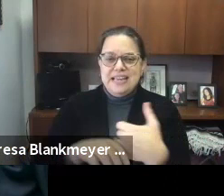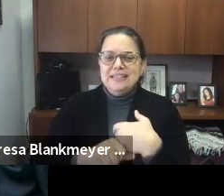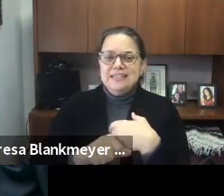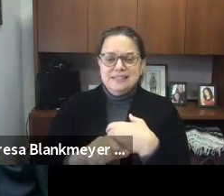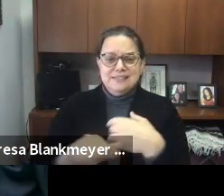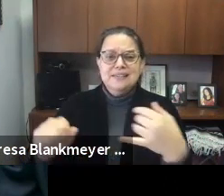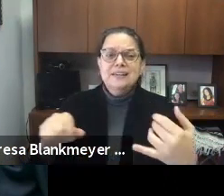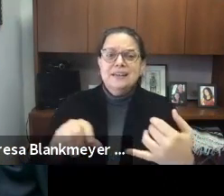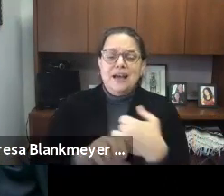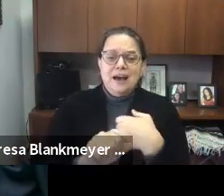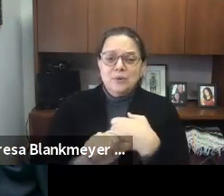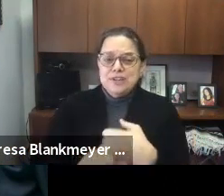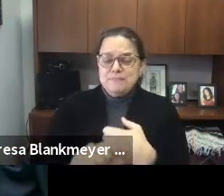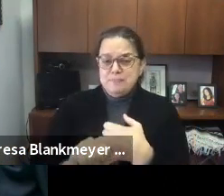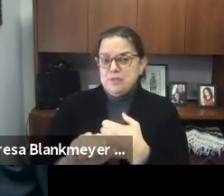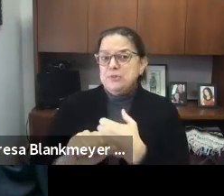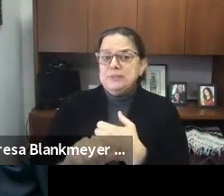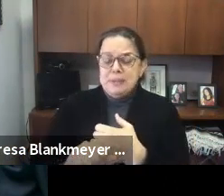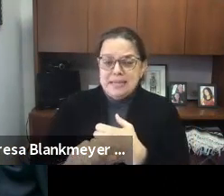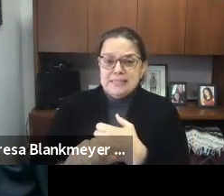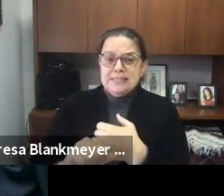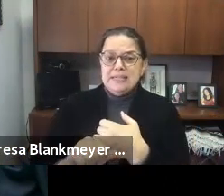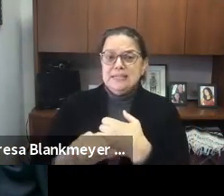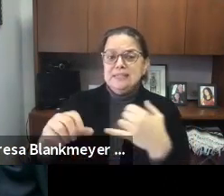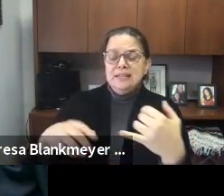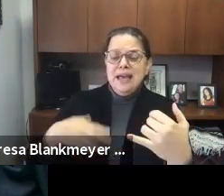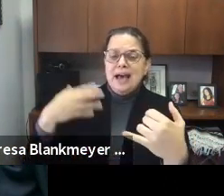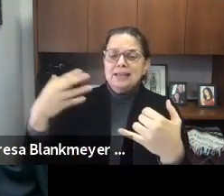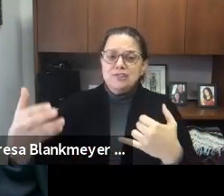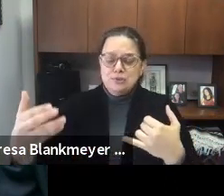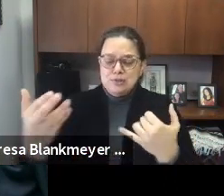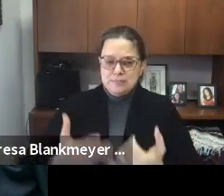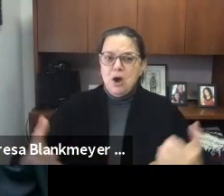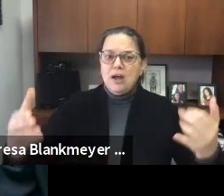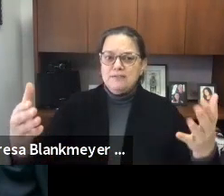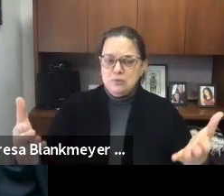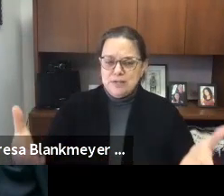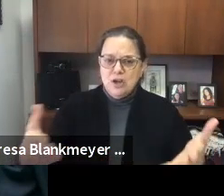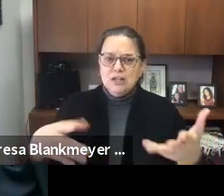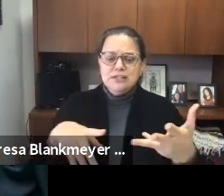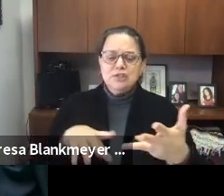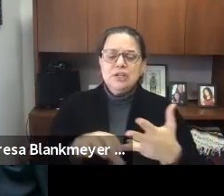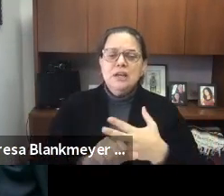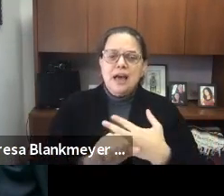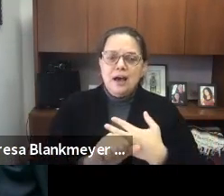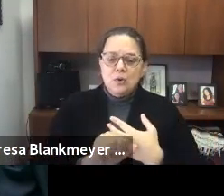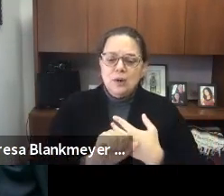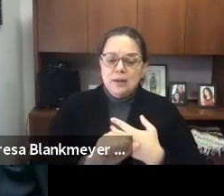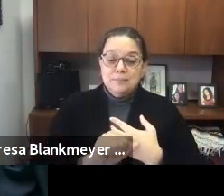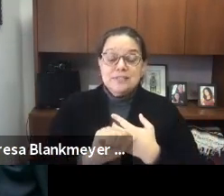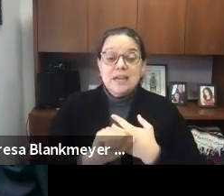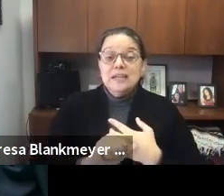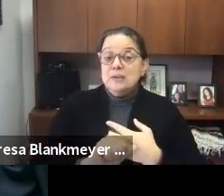deaf gain is how deaf people use space adds to this pot of human knowledge,